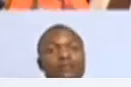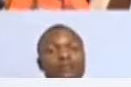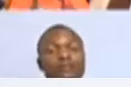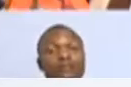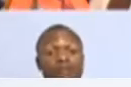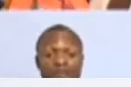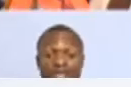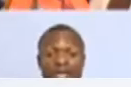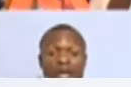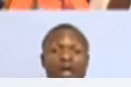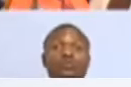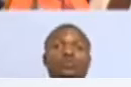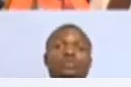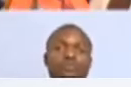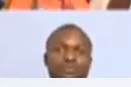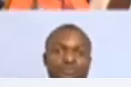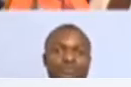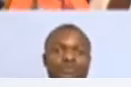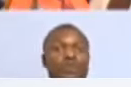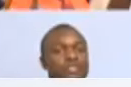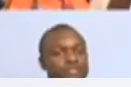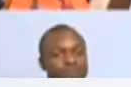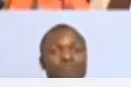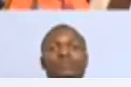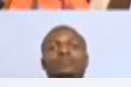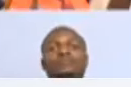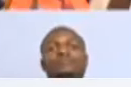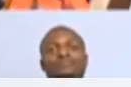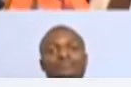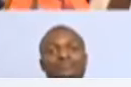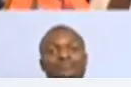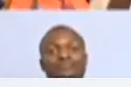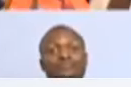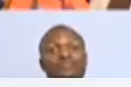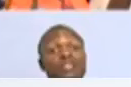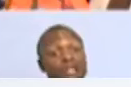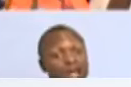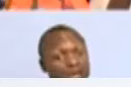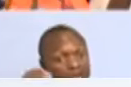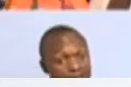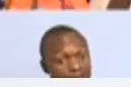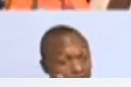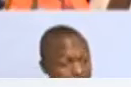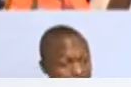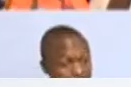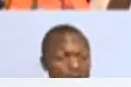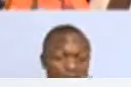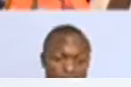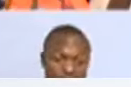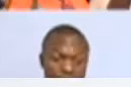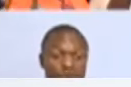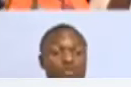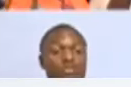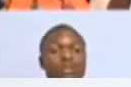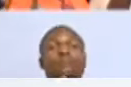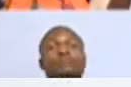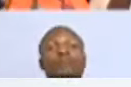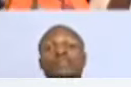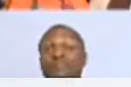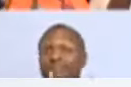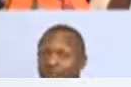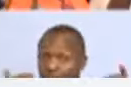job for a Zambian, as long as they add to a business opportunity for a Zambian. It's very